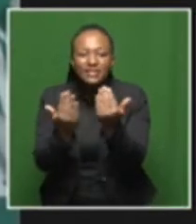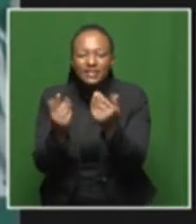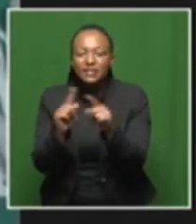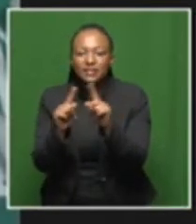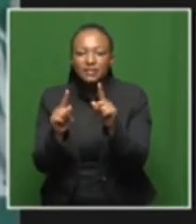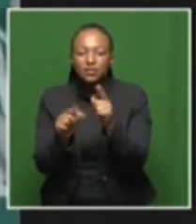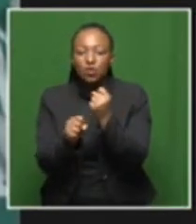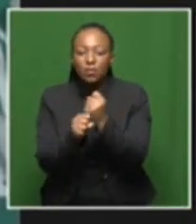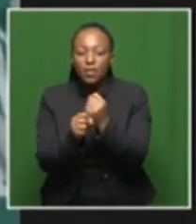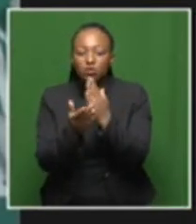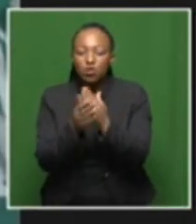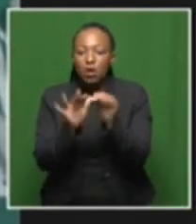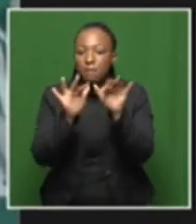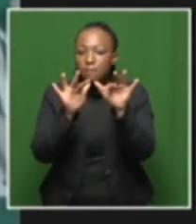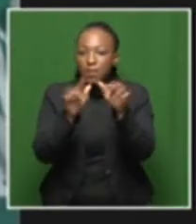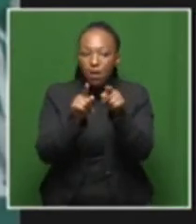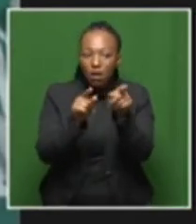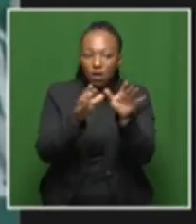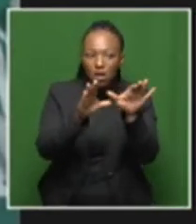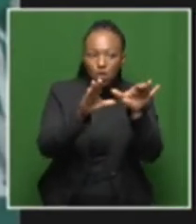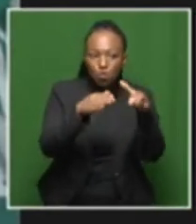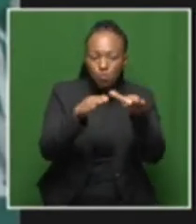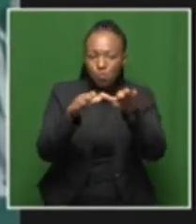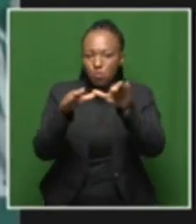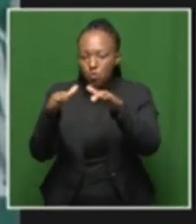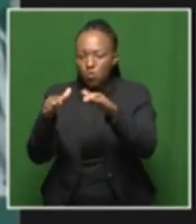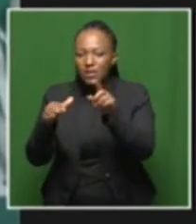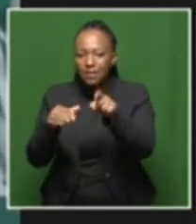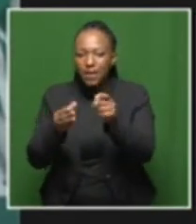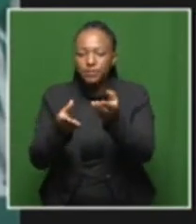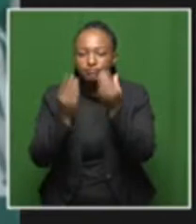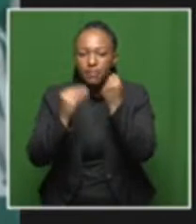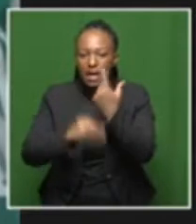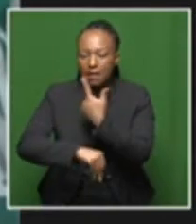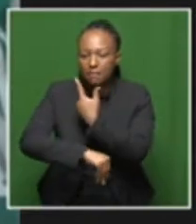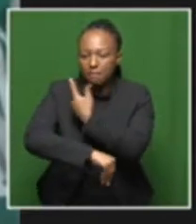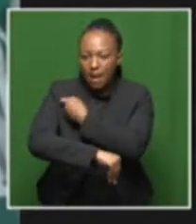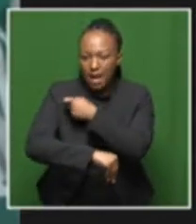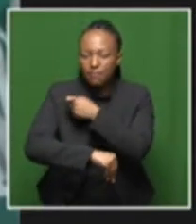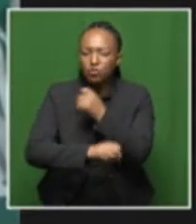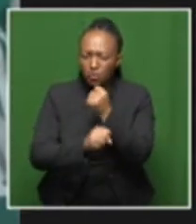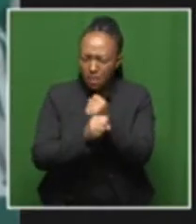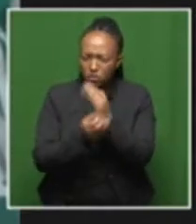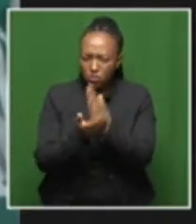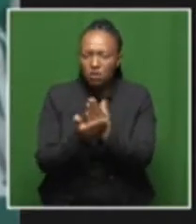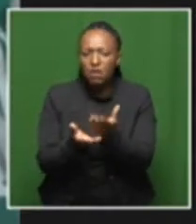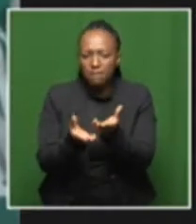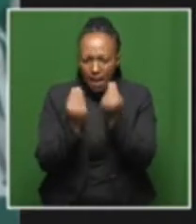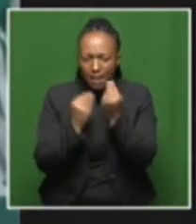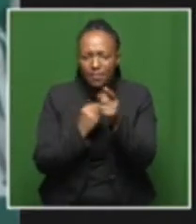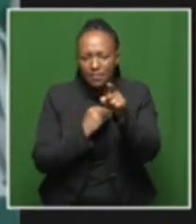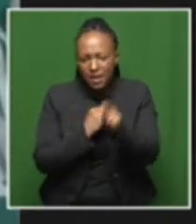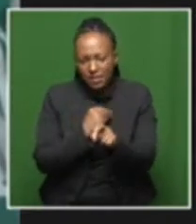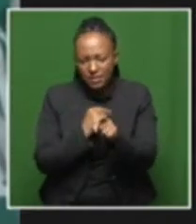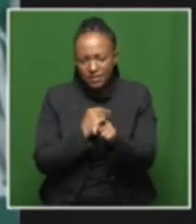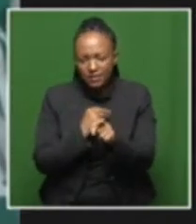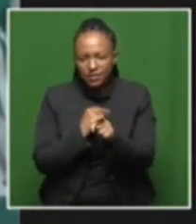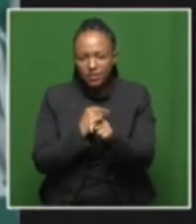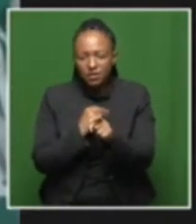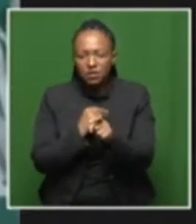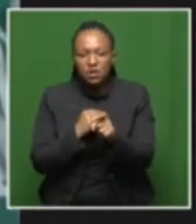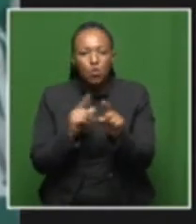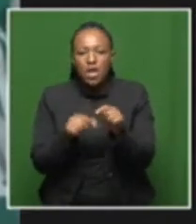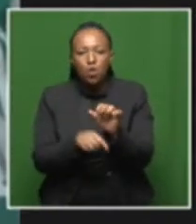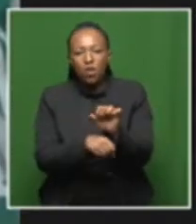be vaccinated, all the population or citizens that needs to be vaccinated are vaccinated. We will not neglect